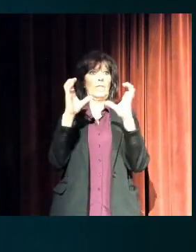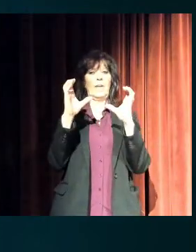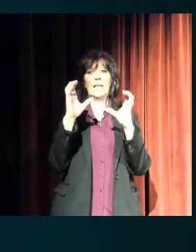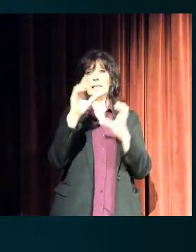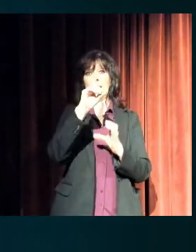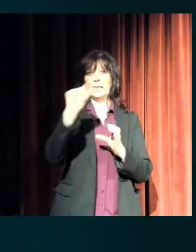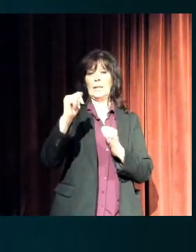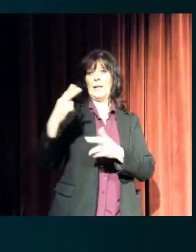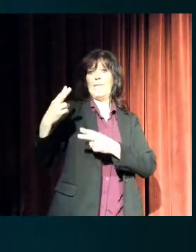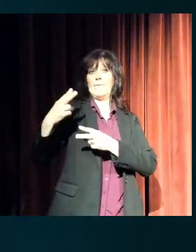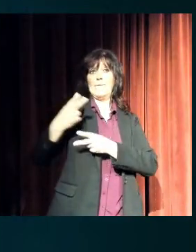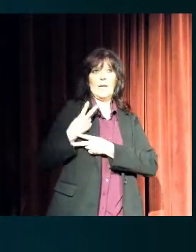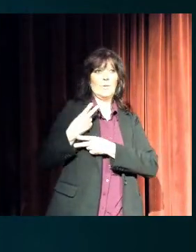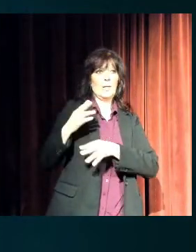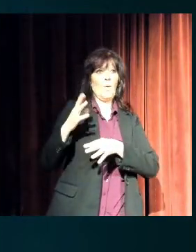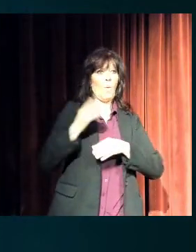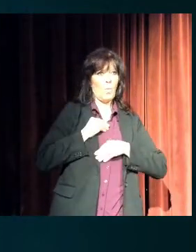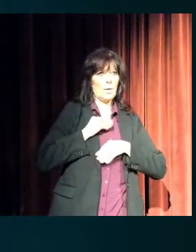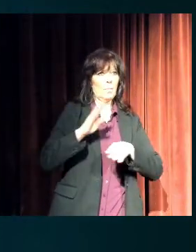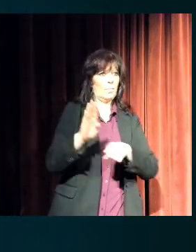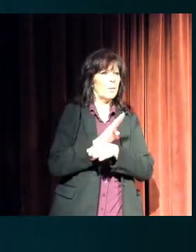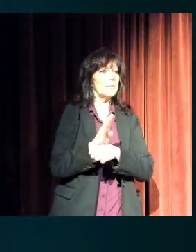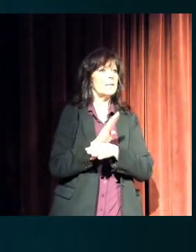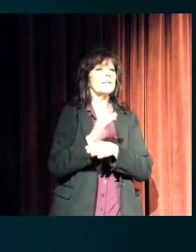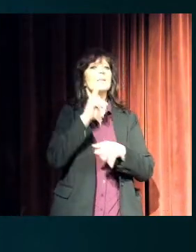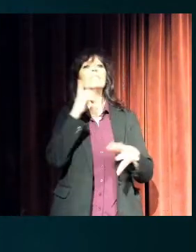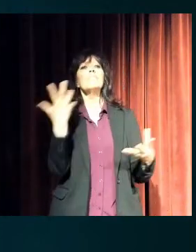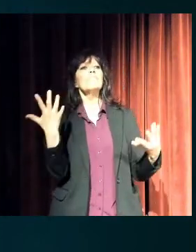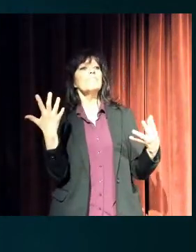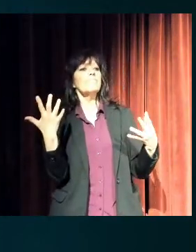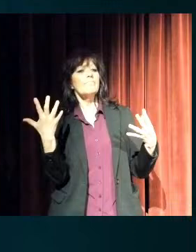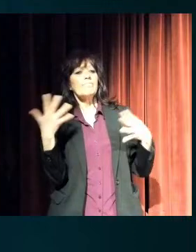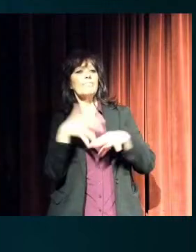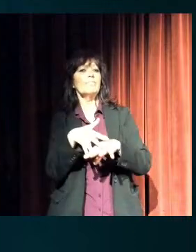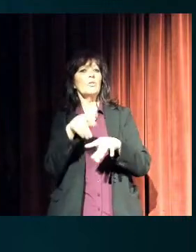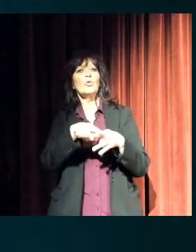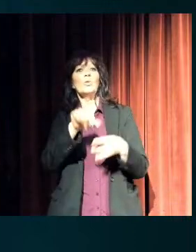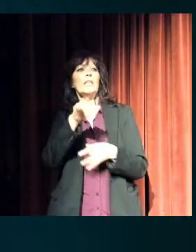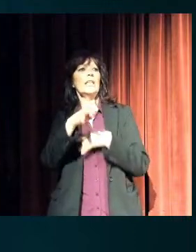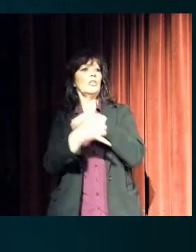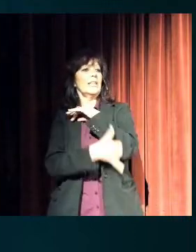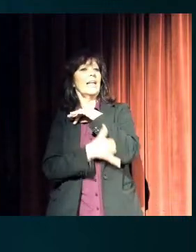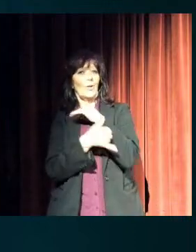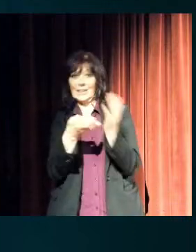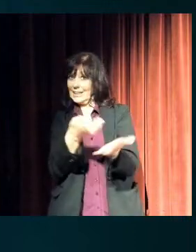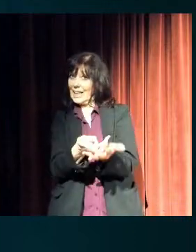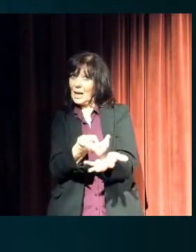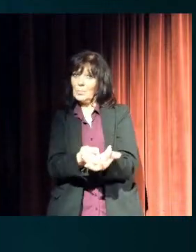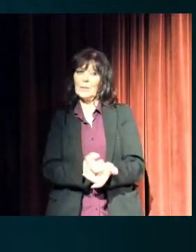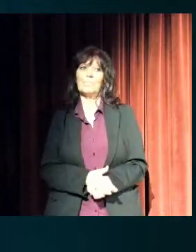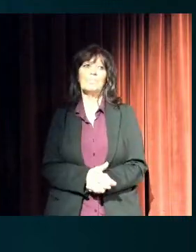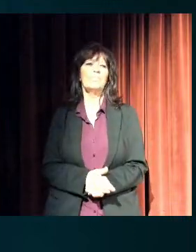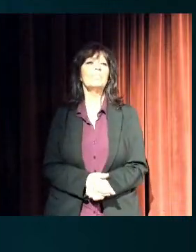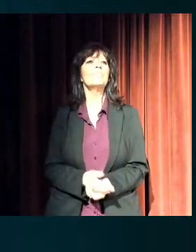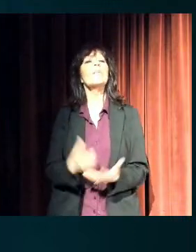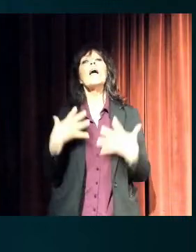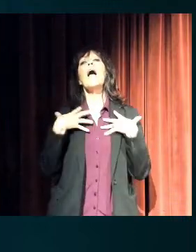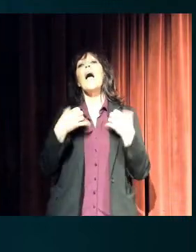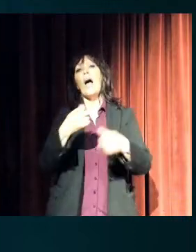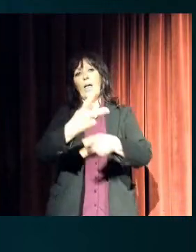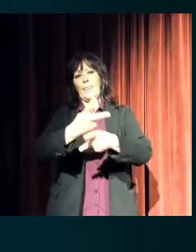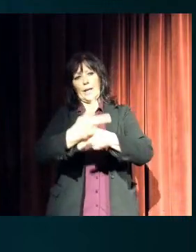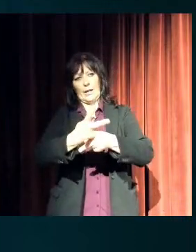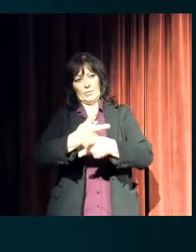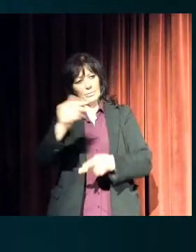disabled veteran-owned businesses, further integrating such businesses into Erie County's economy. Now, healthcare is